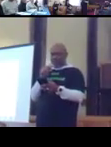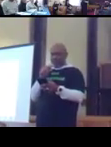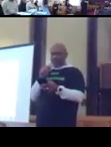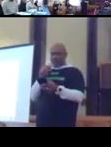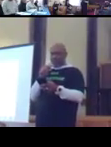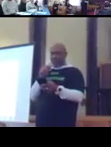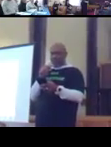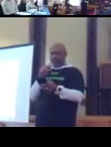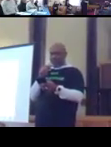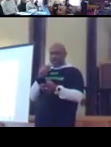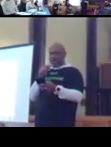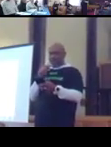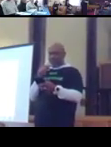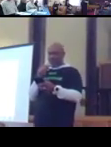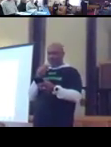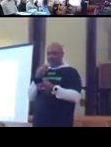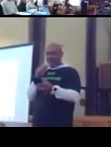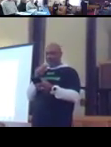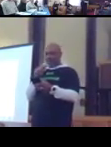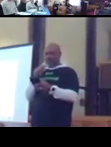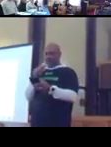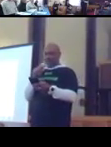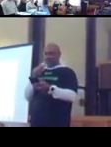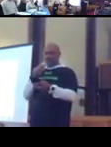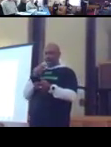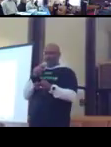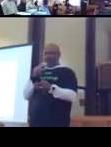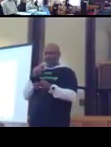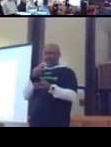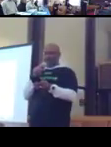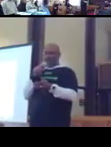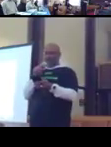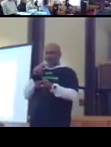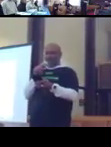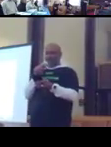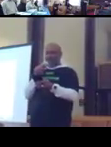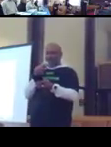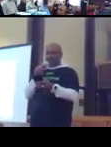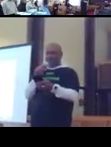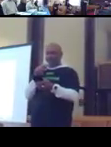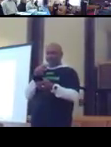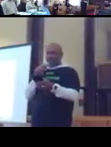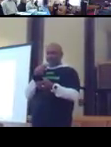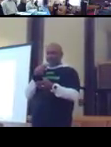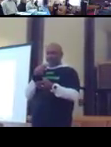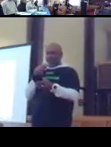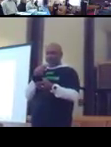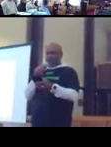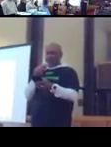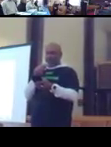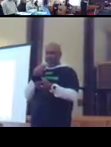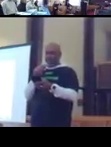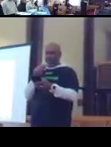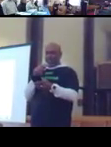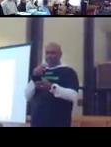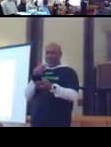deep. My mother is a graduate of Summer High School. I lived in the field when I was very young. So when I